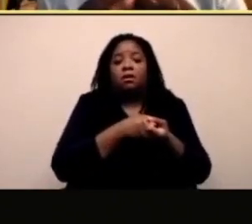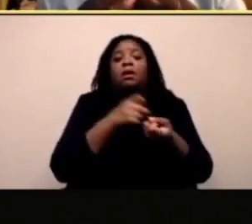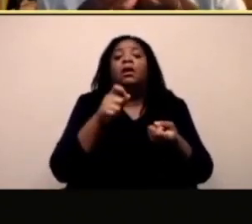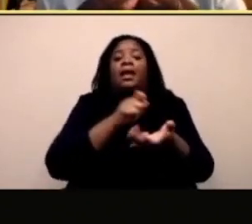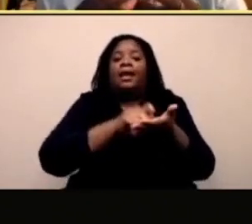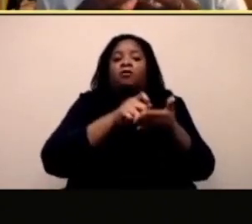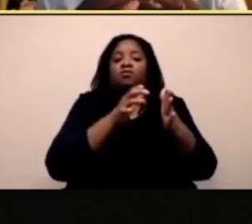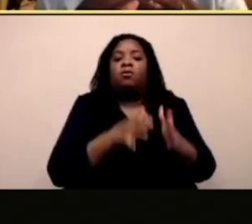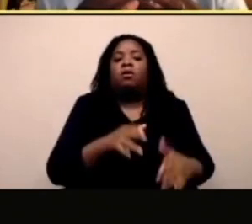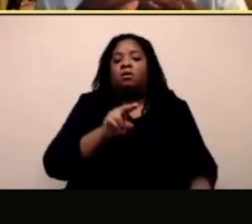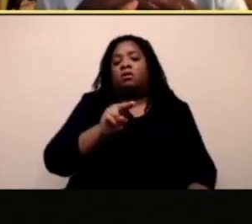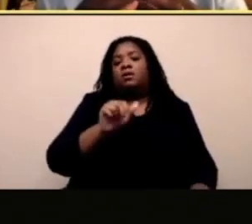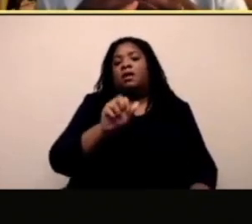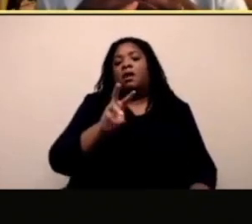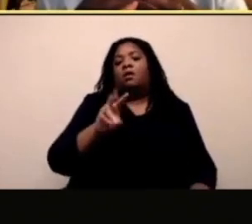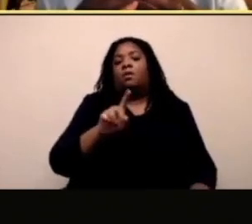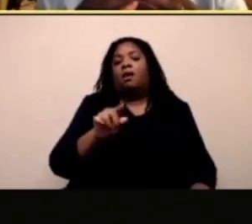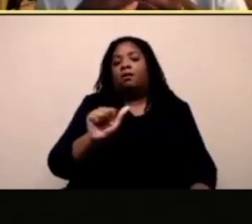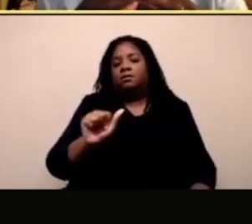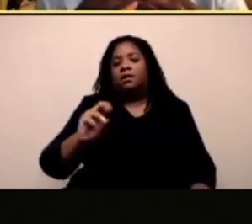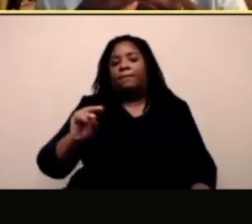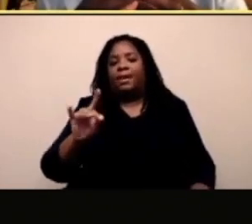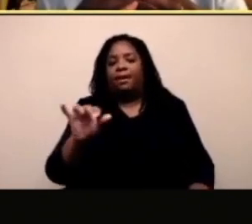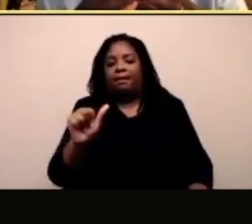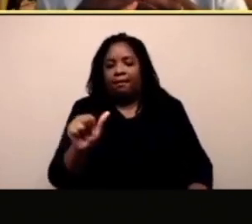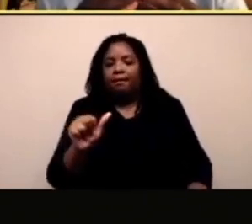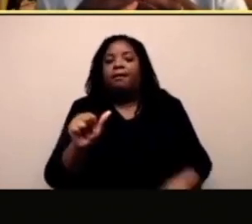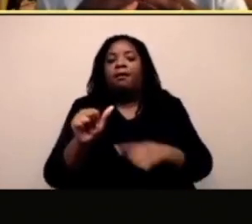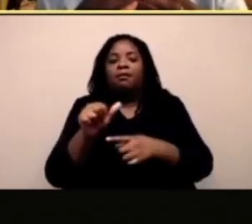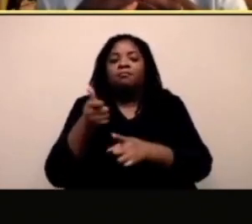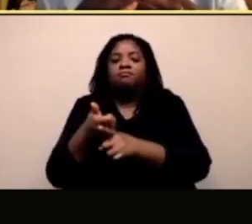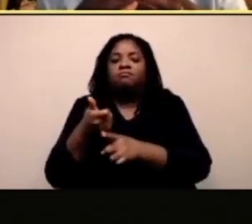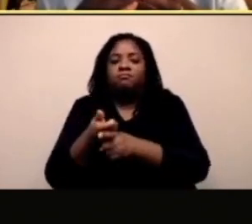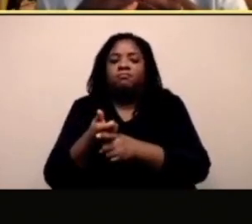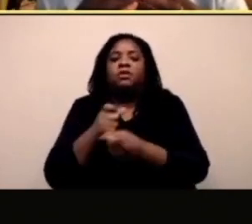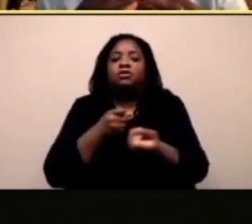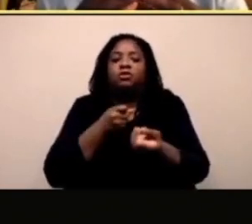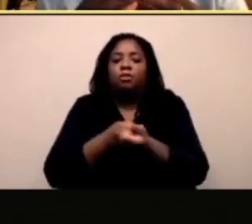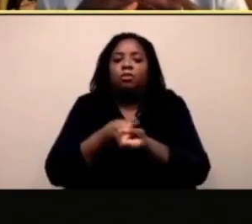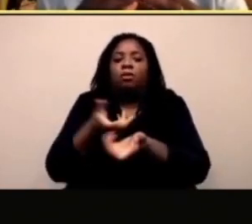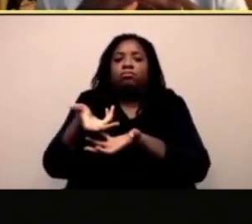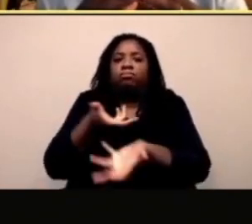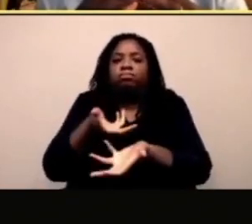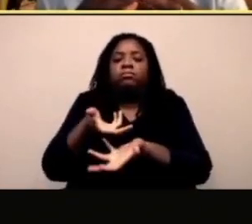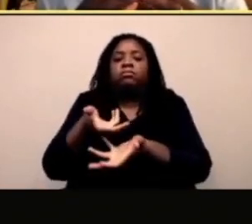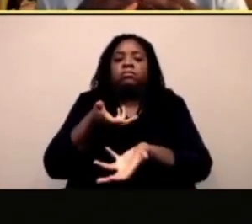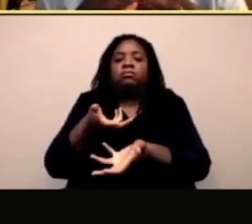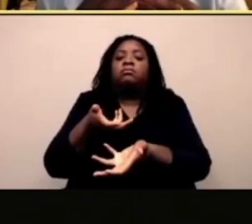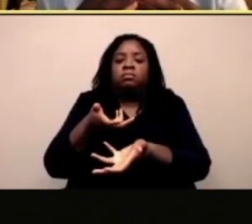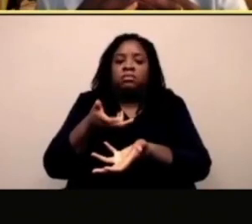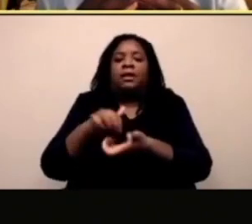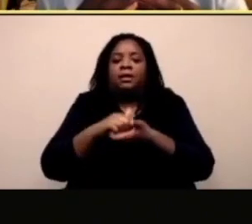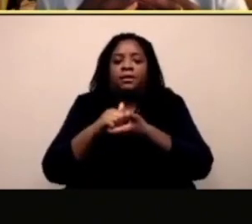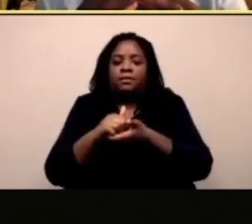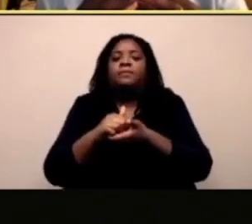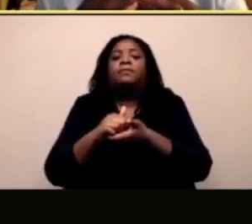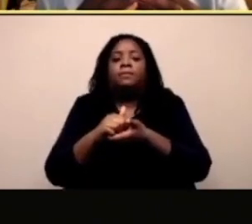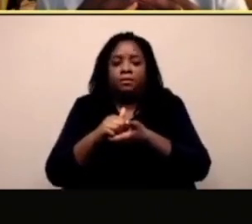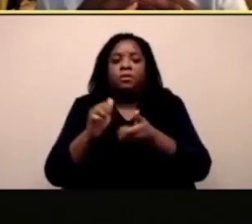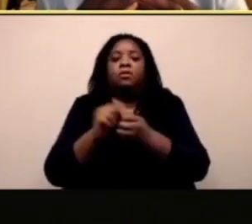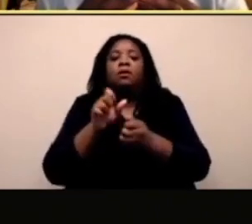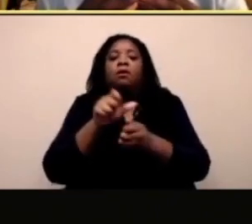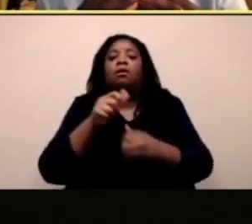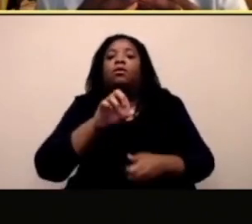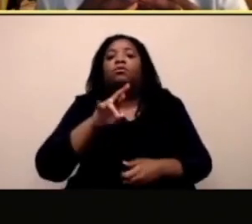with Nawezaa Media, which is a media platform that seeks to support the engagement and collaboration of existing refugees